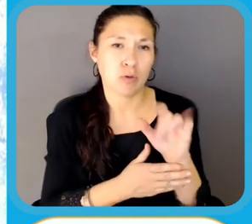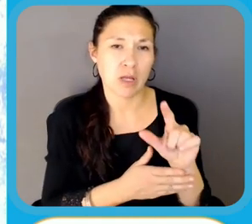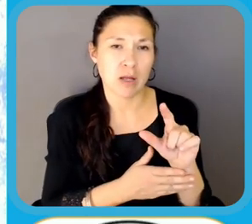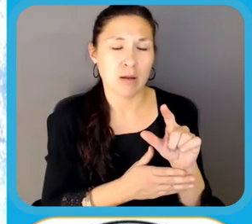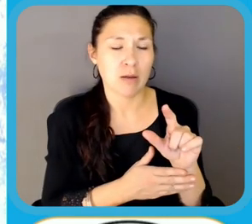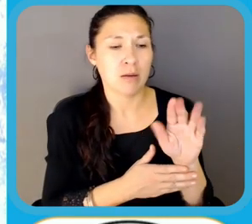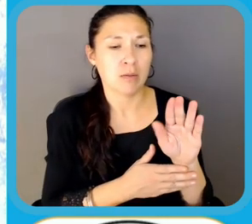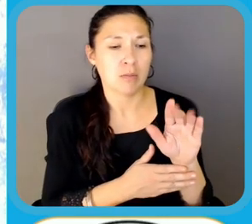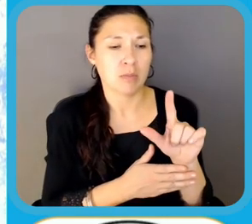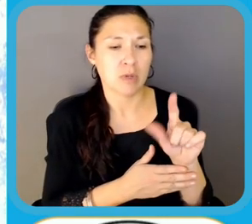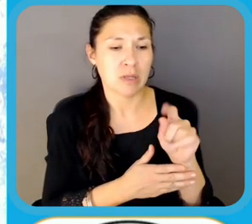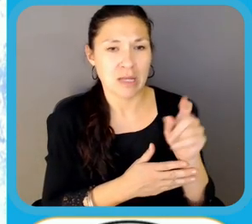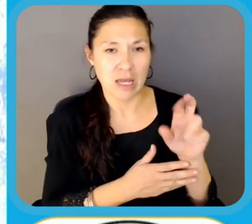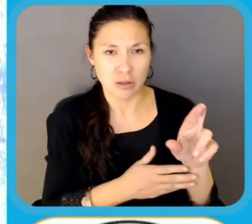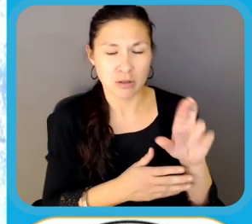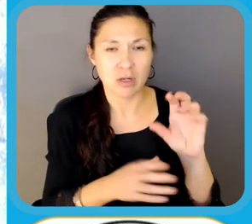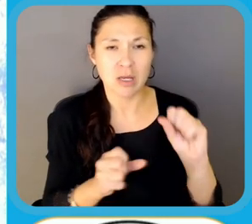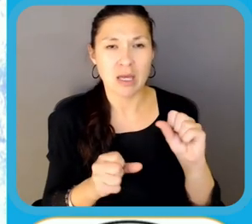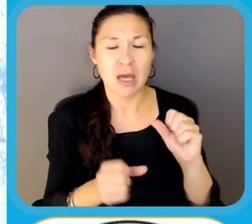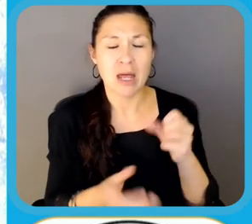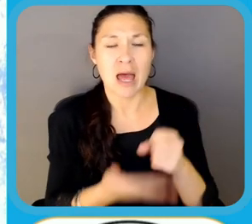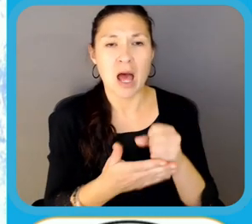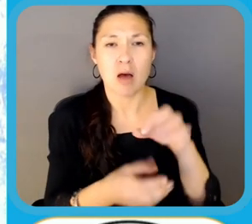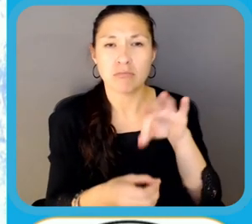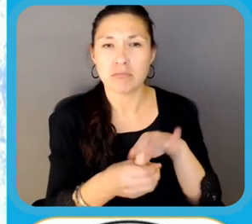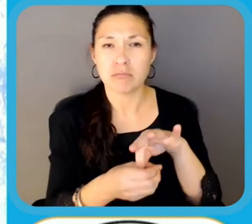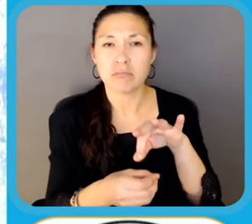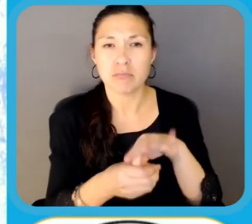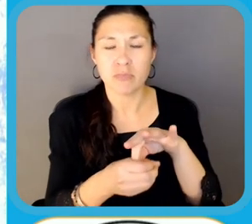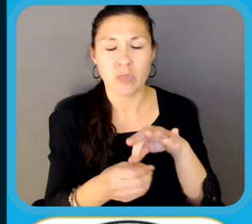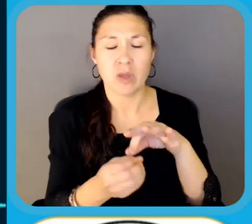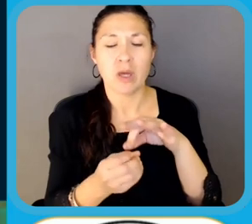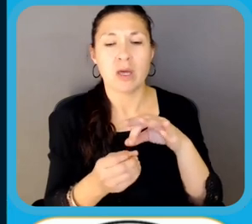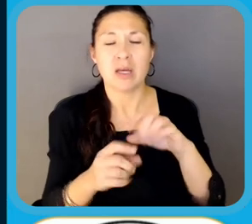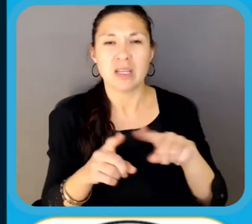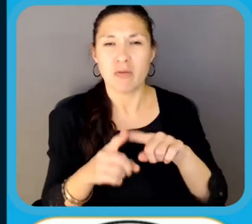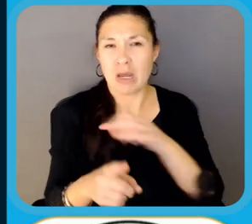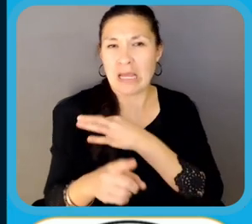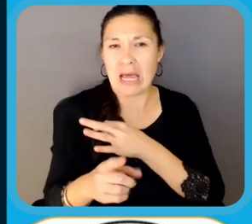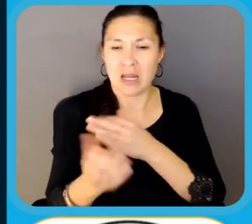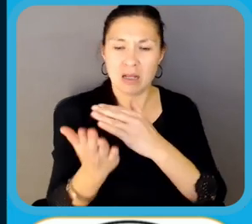candidates and our future leaders. Gracias y si se puede.